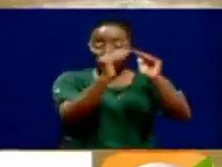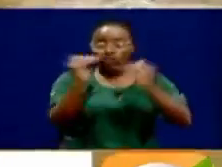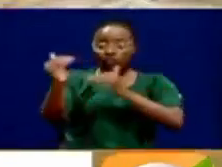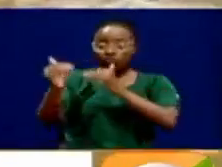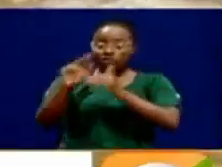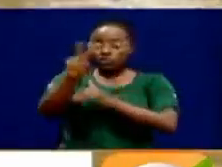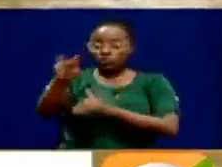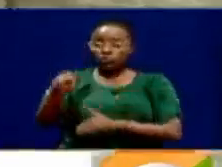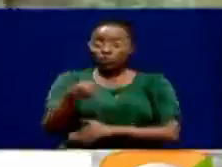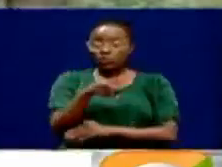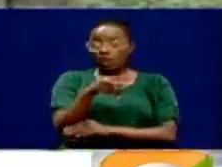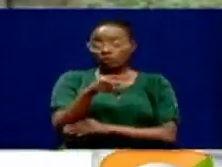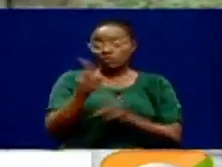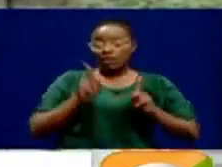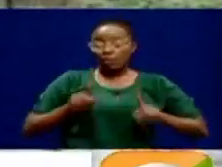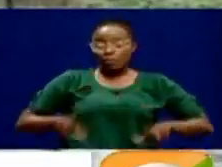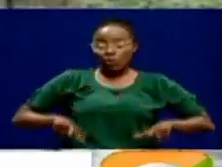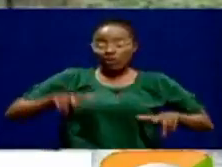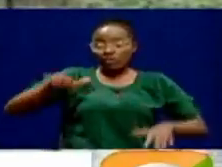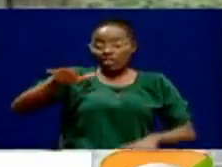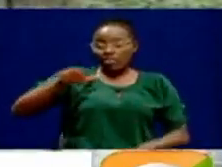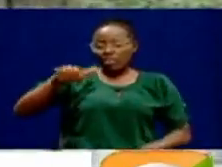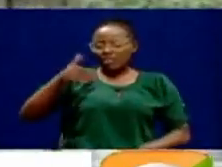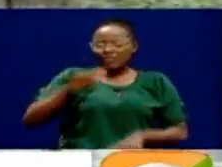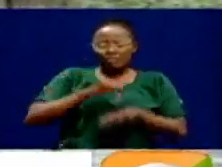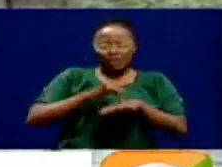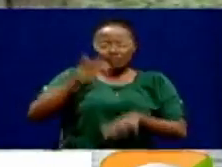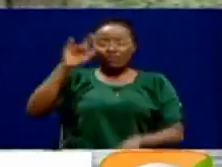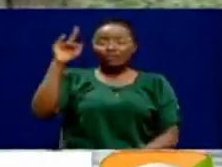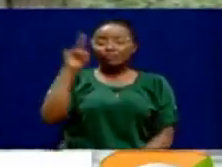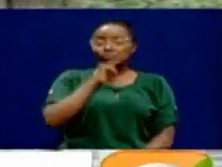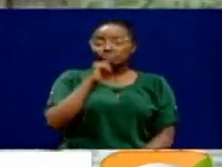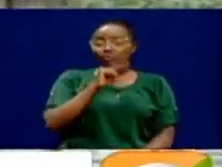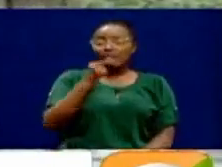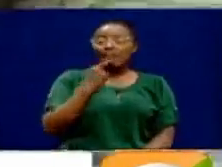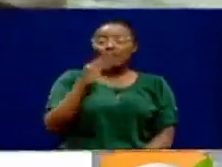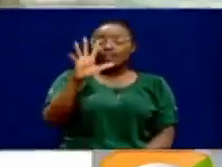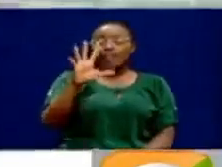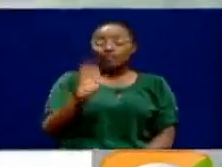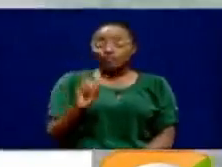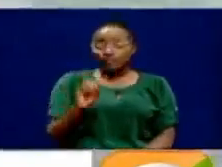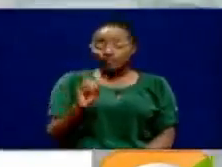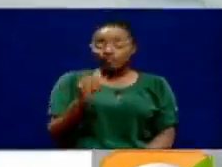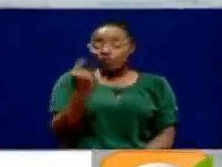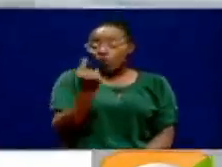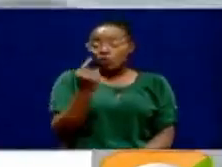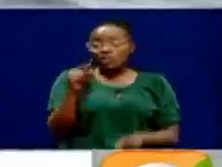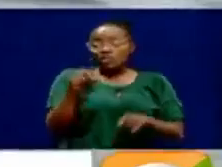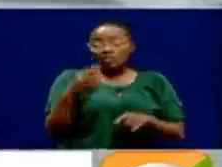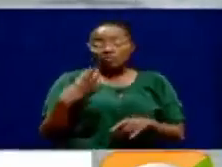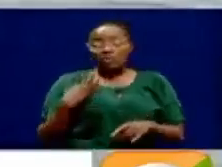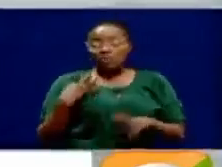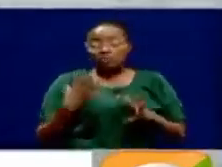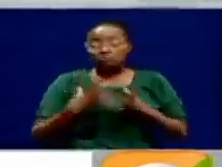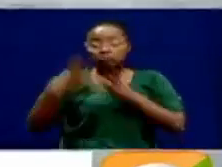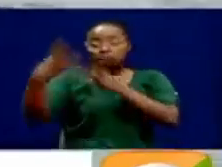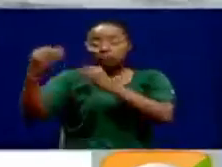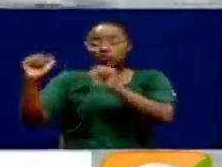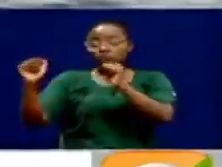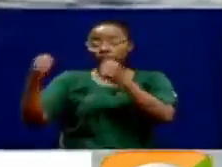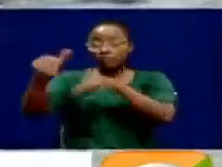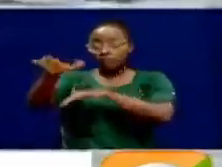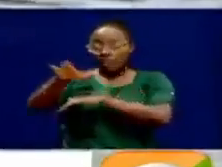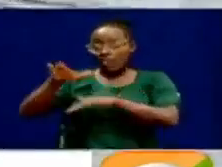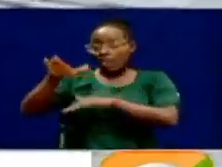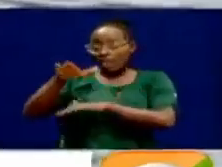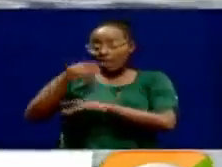to 2,000 occupants, has been worse hit, with only 150 managing to voluntarily go to safe